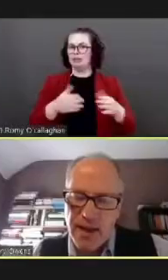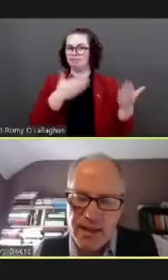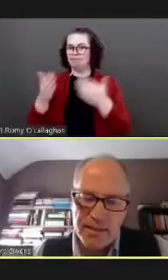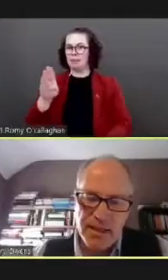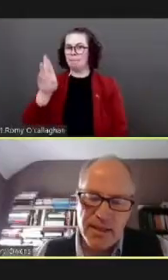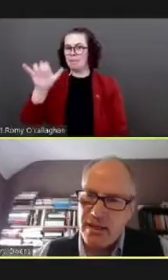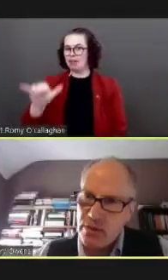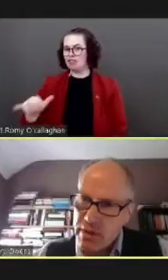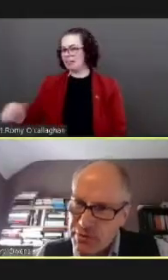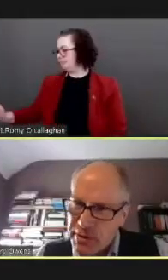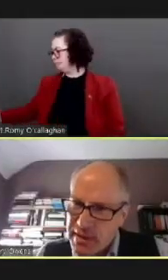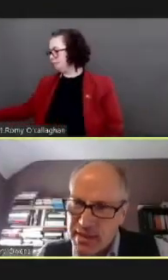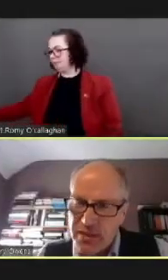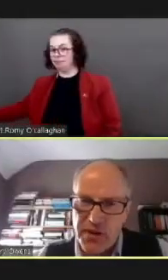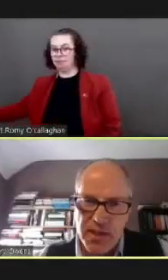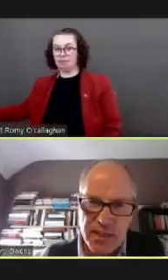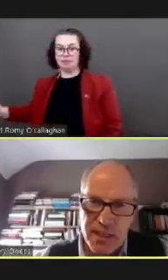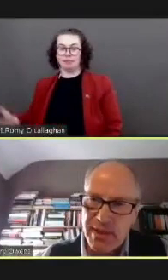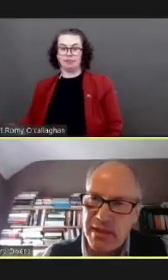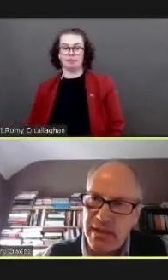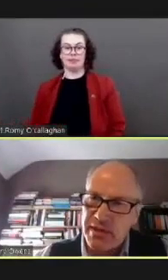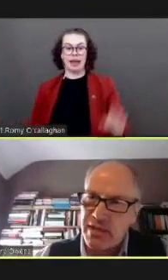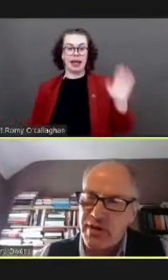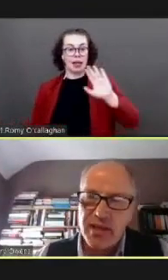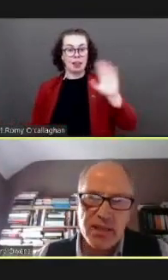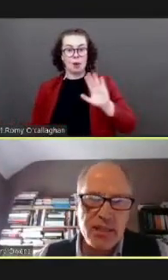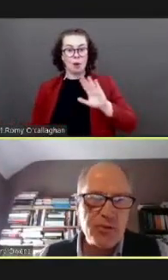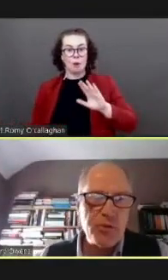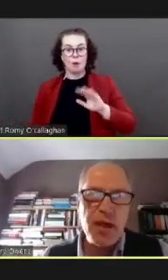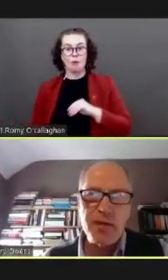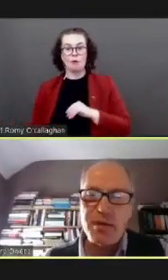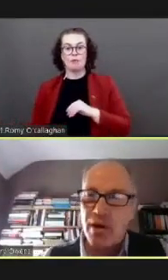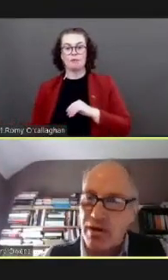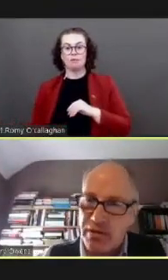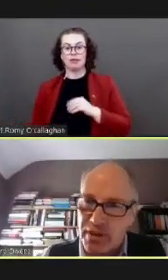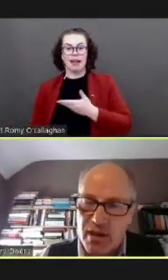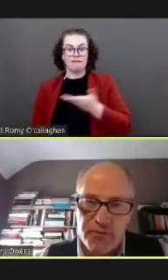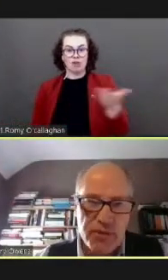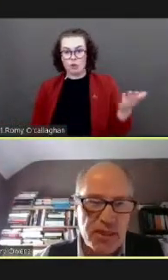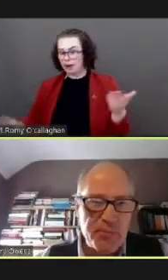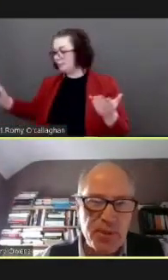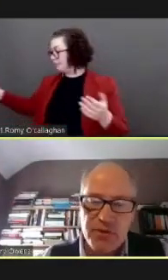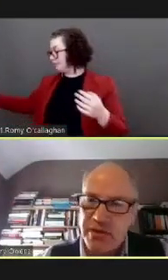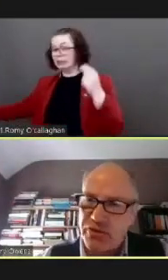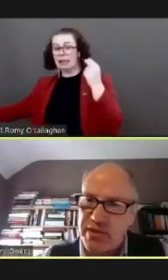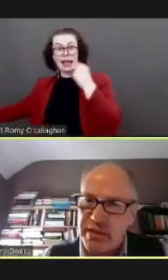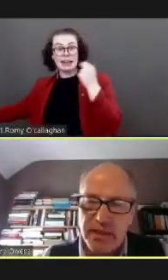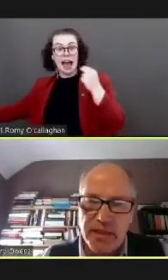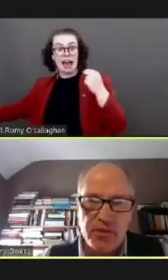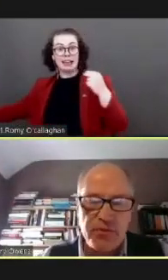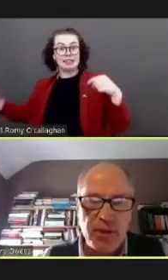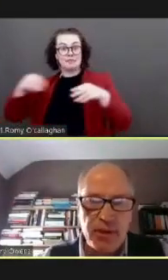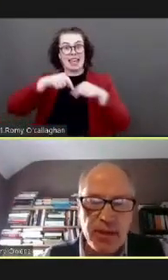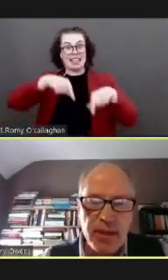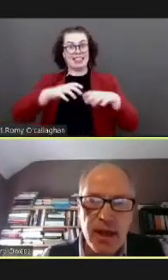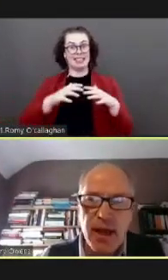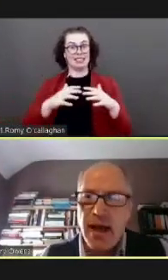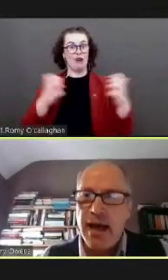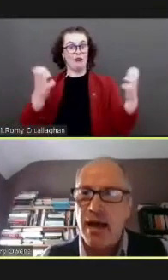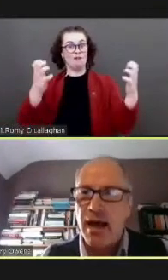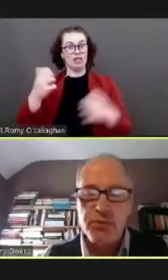Fergal, and hello, everyone. It's very nice to be here, and it's very nice to be part of the conference. It's been a very interesting day so